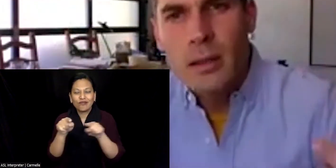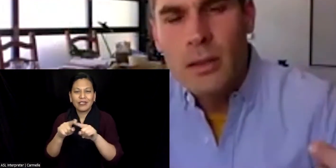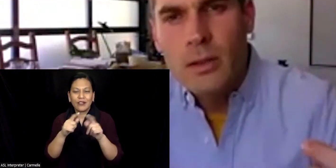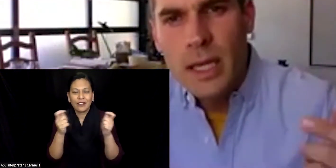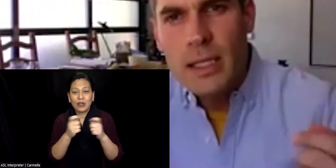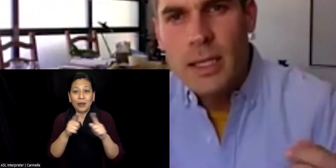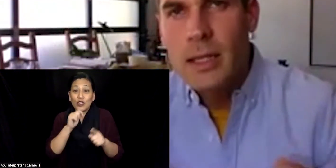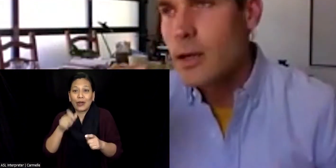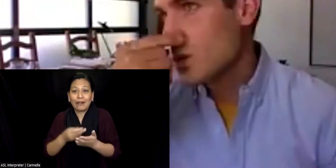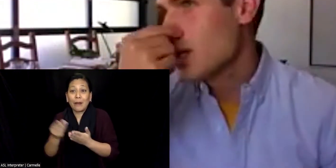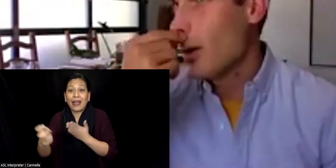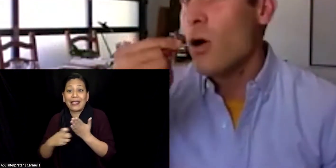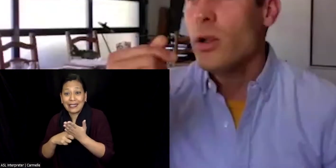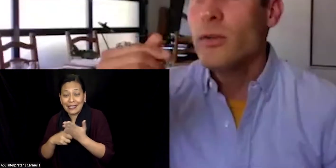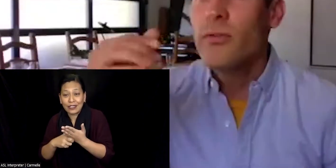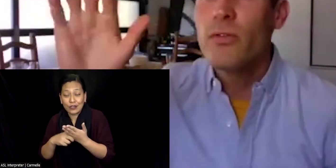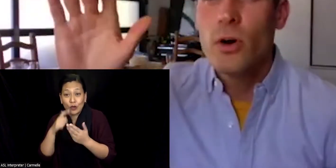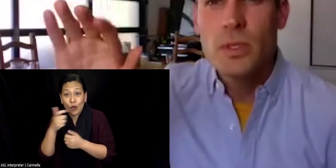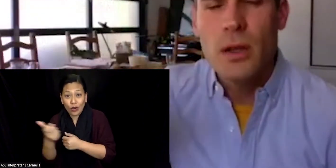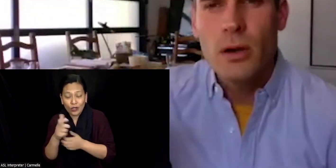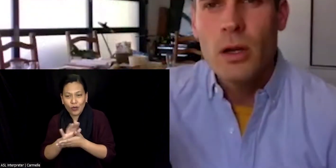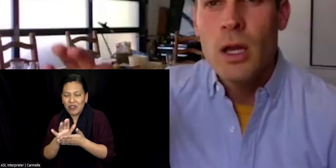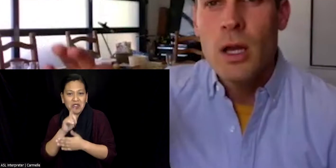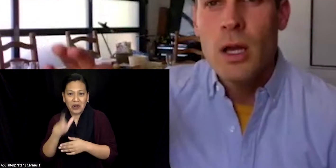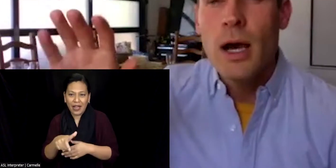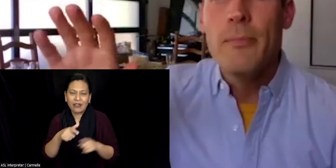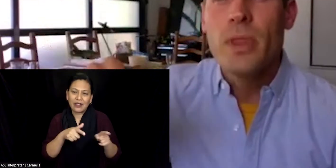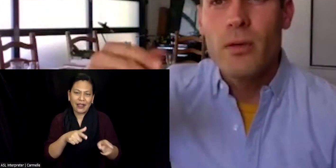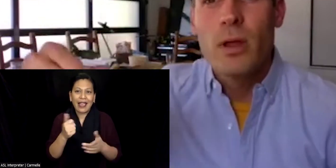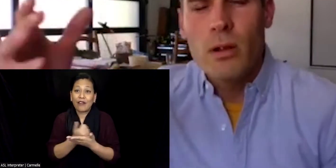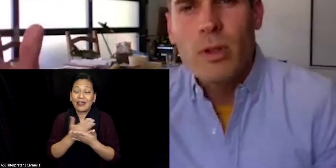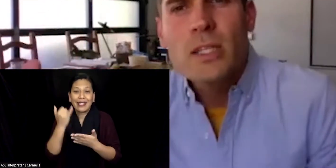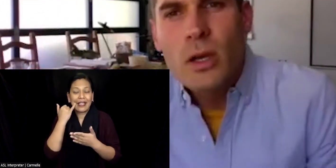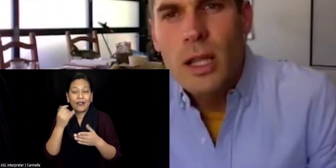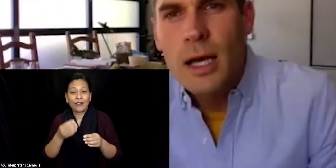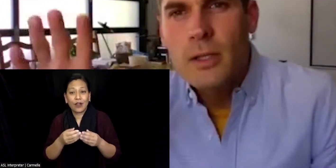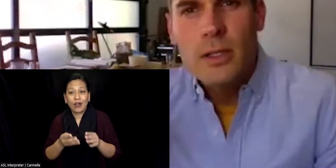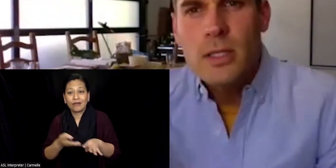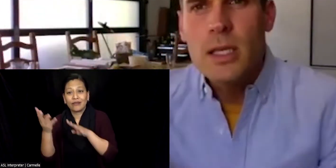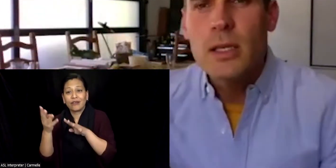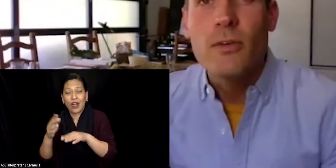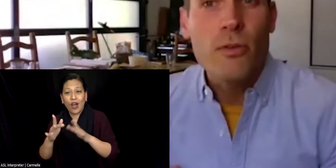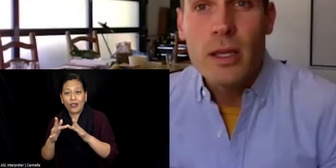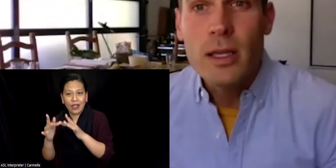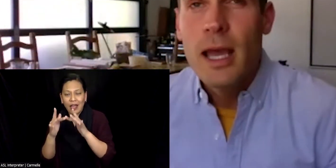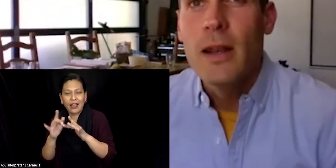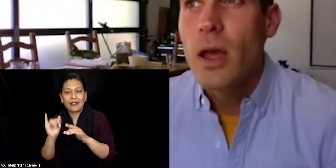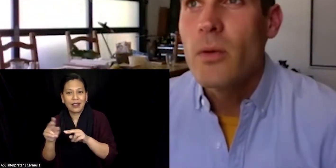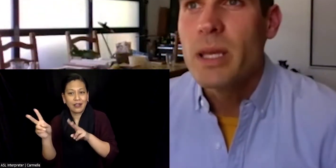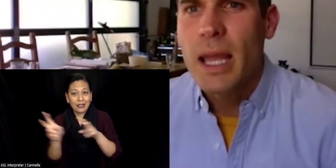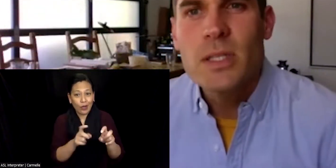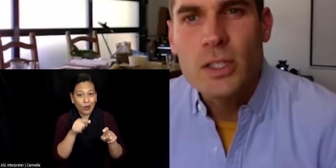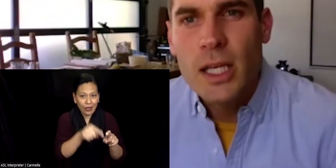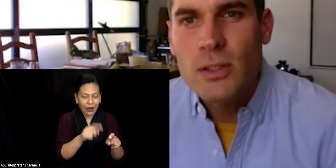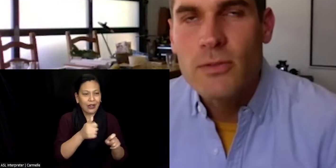buy the tickets to get there. So it's like all of the films that are that release online you can see for free. And it became